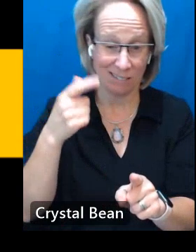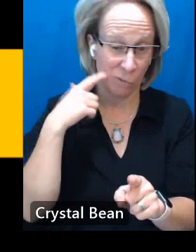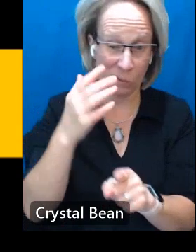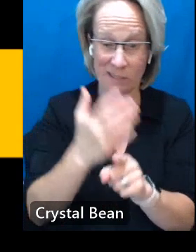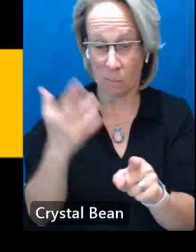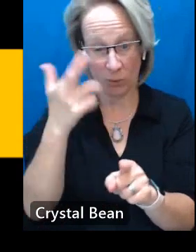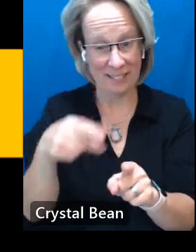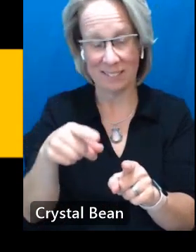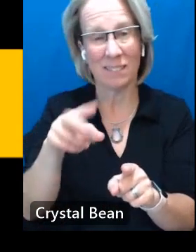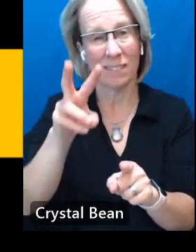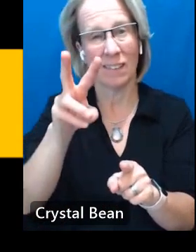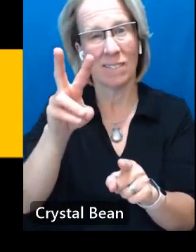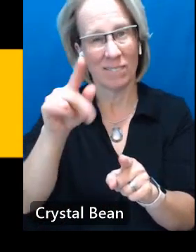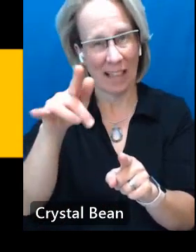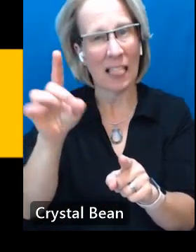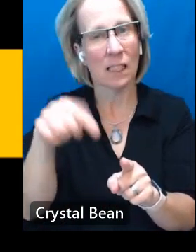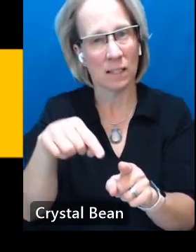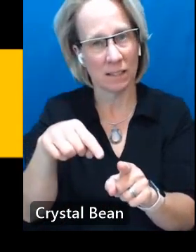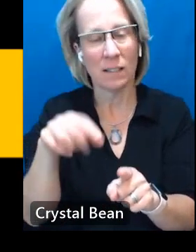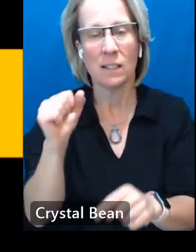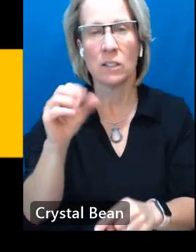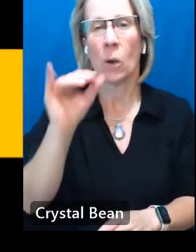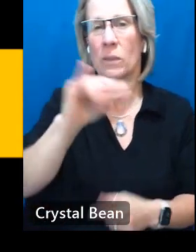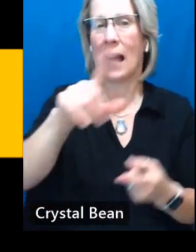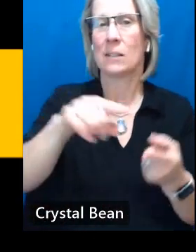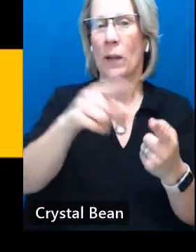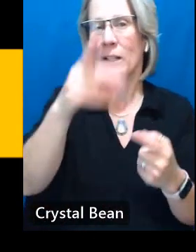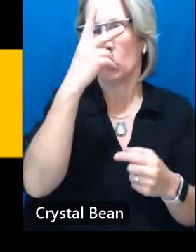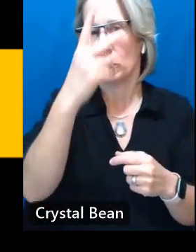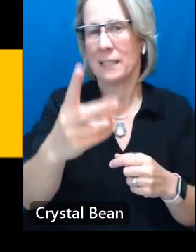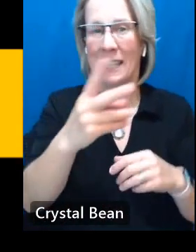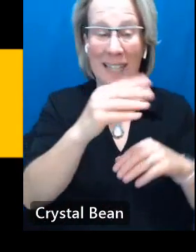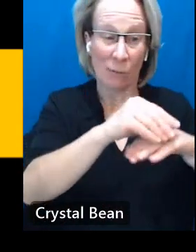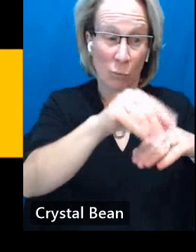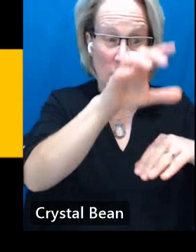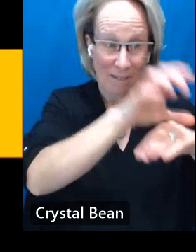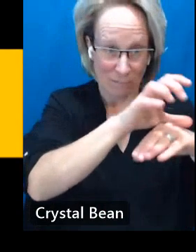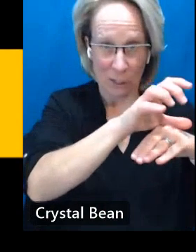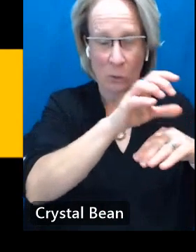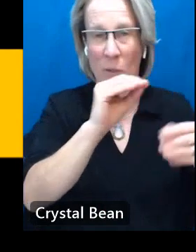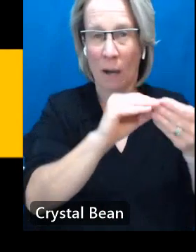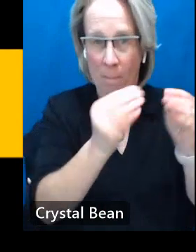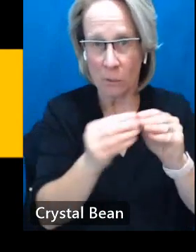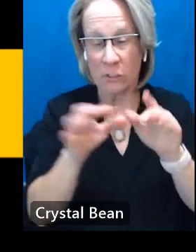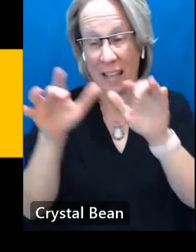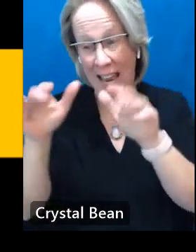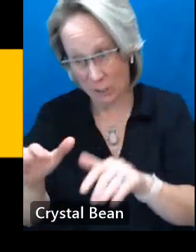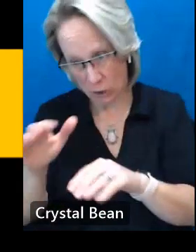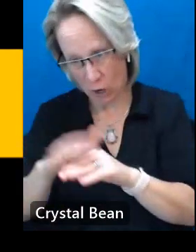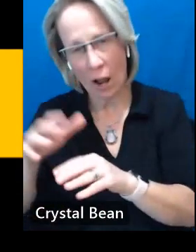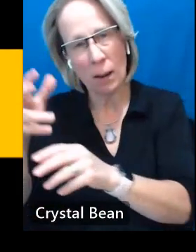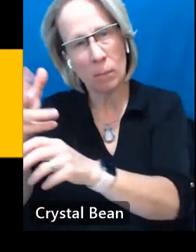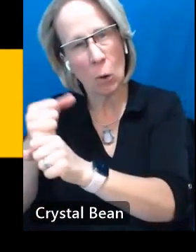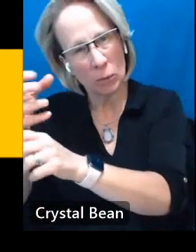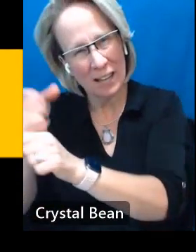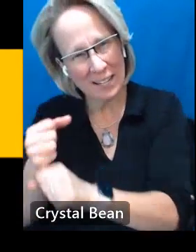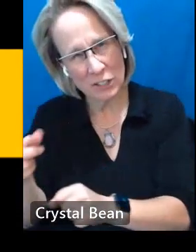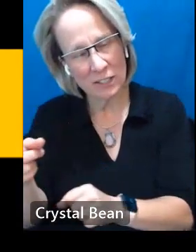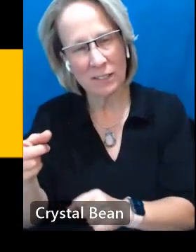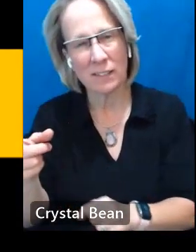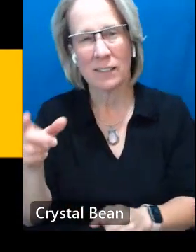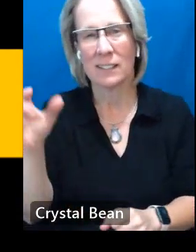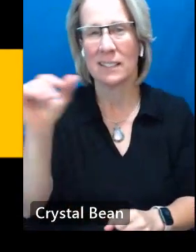this is where you would see the revenue accounts entered on the appropriation journal that I was talking about earlier. So Share